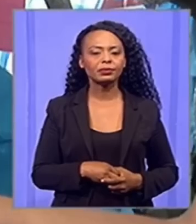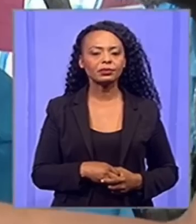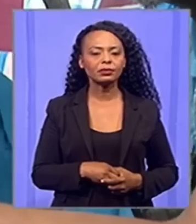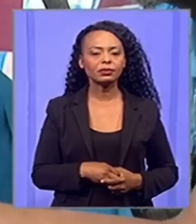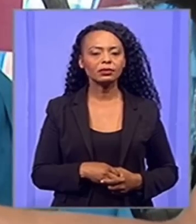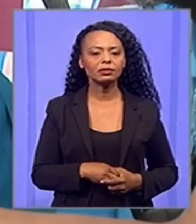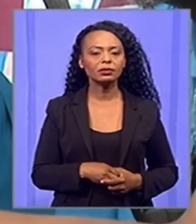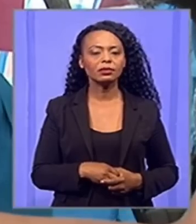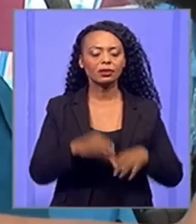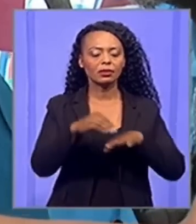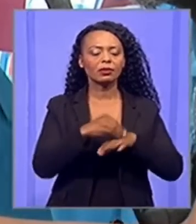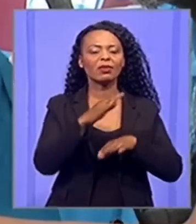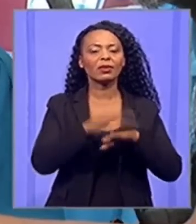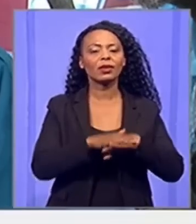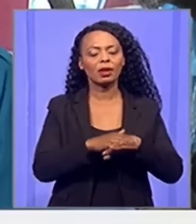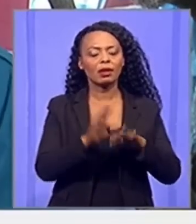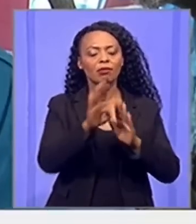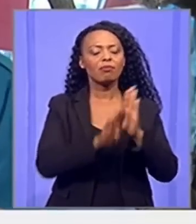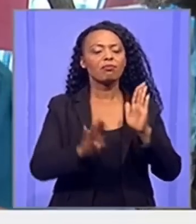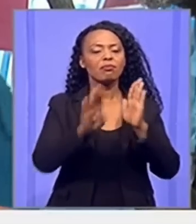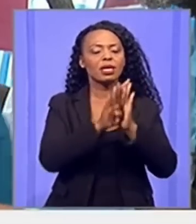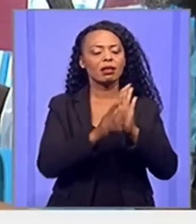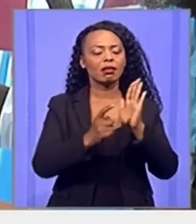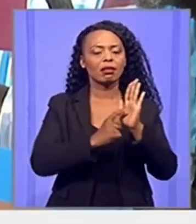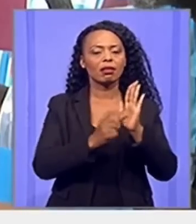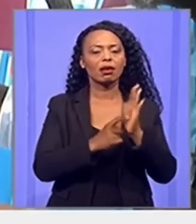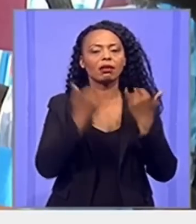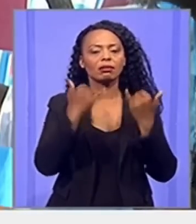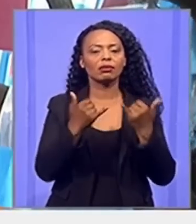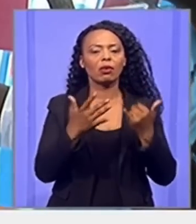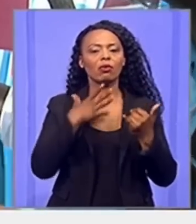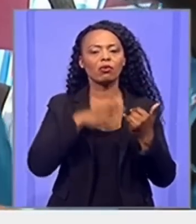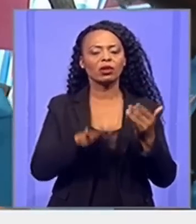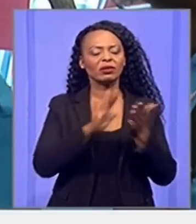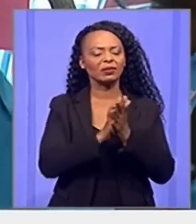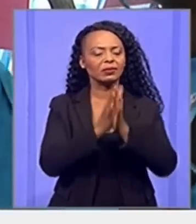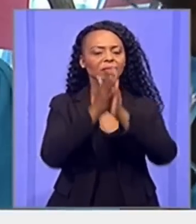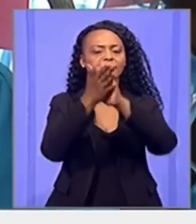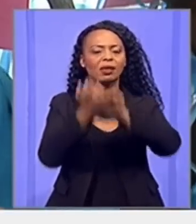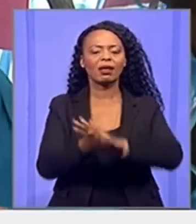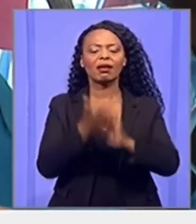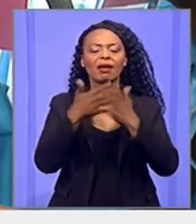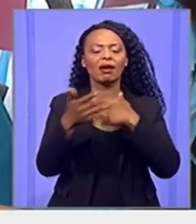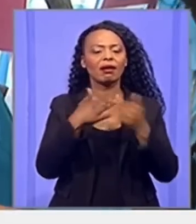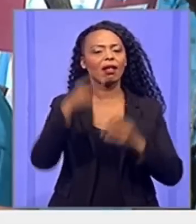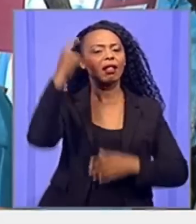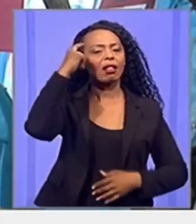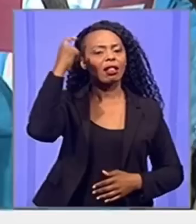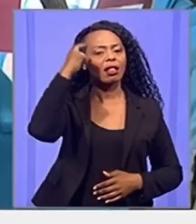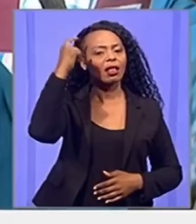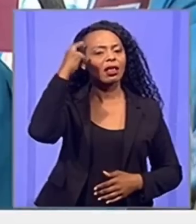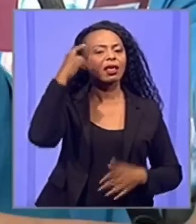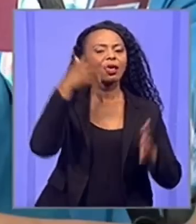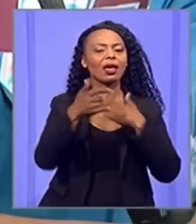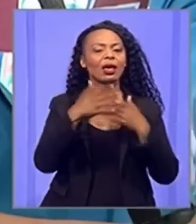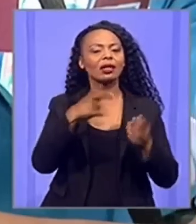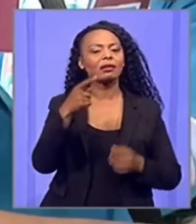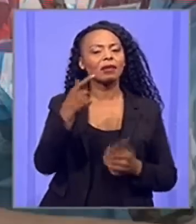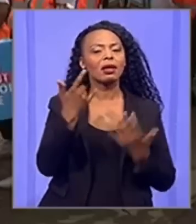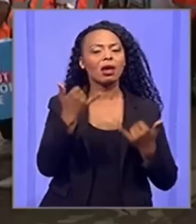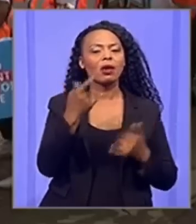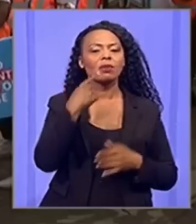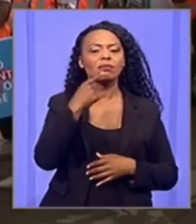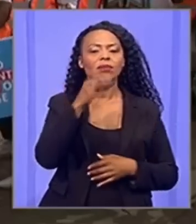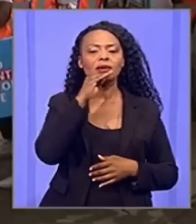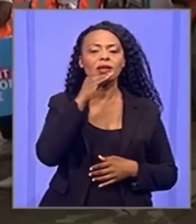Single marriage bill, they want to eradicate any thinking in any mind that it is God